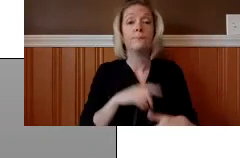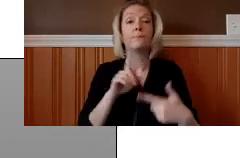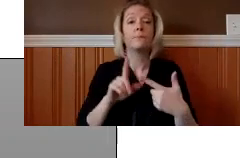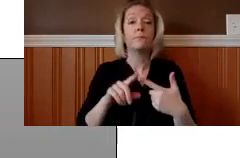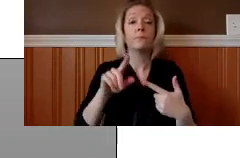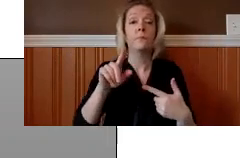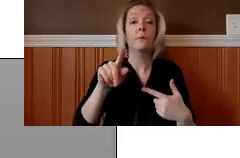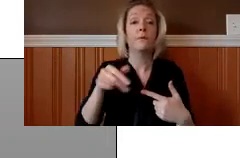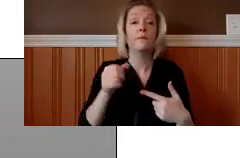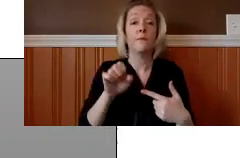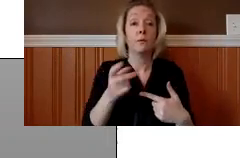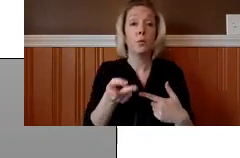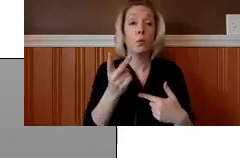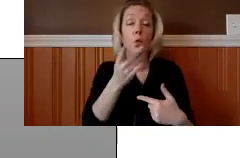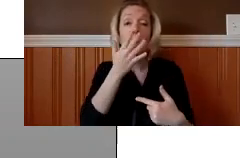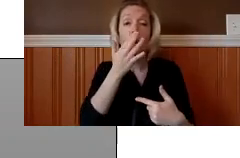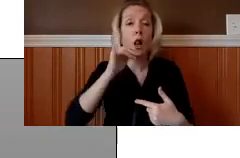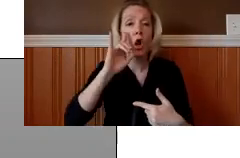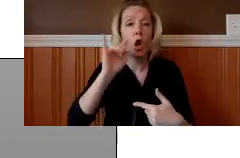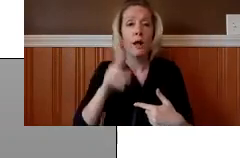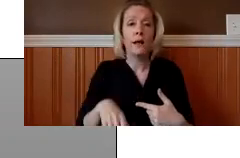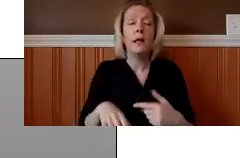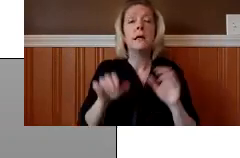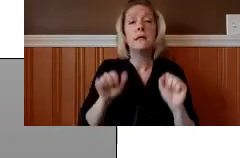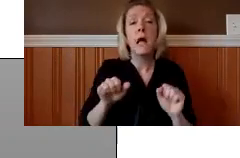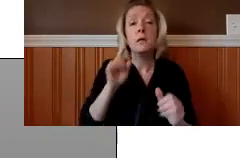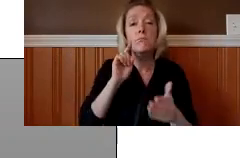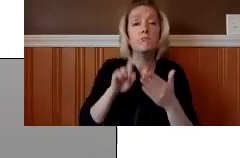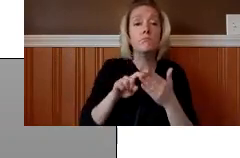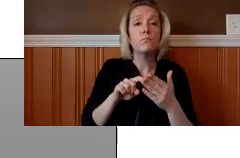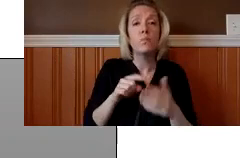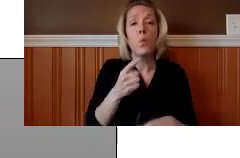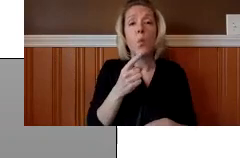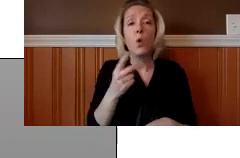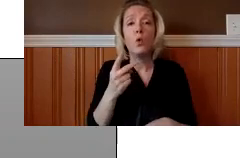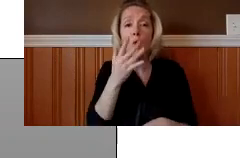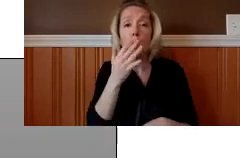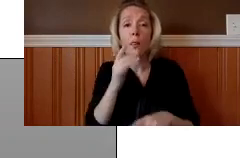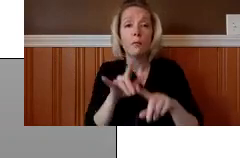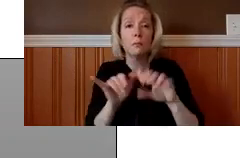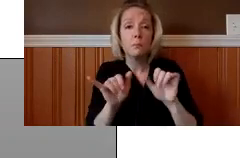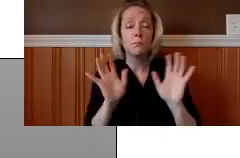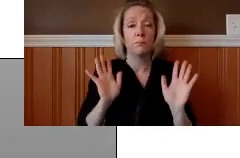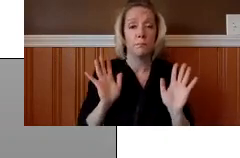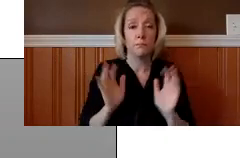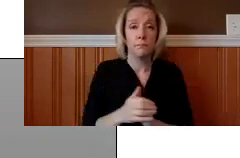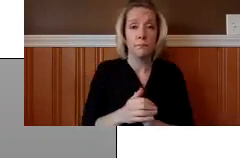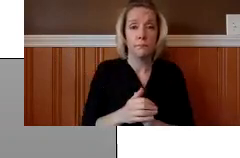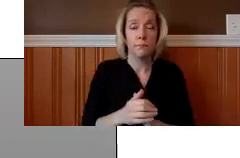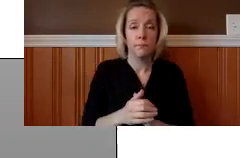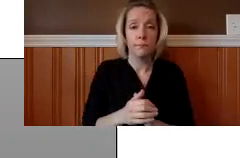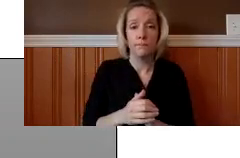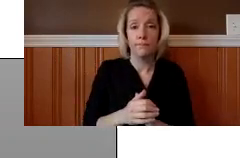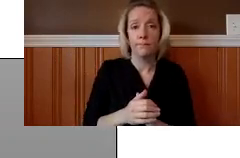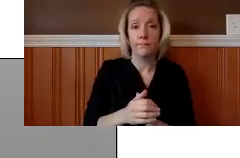students look at objects that are 1 or 2 colors. And remember, if I didn't already say